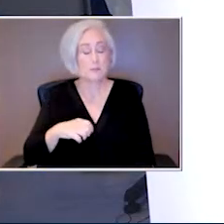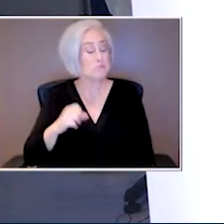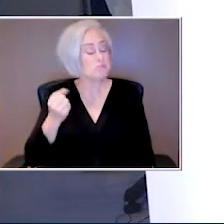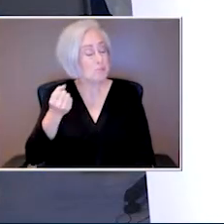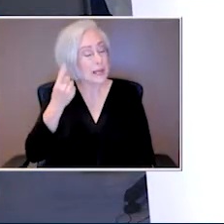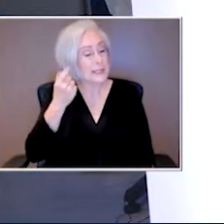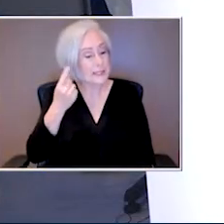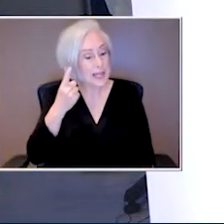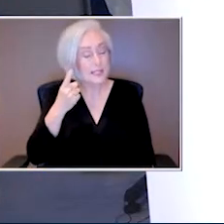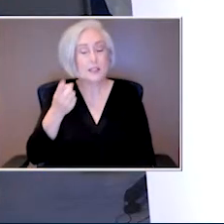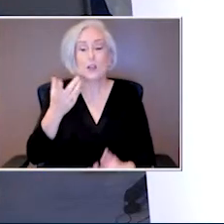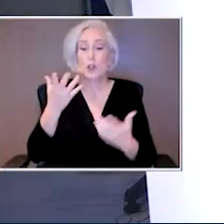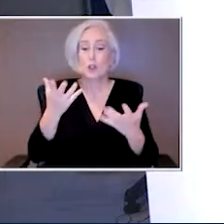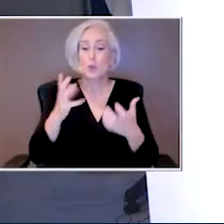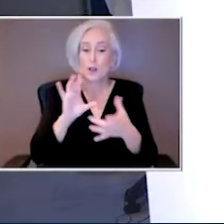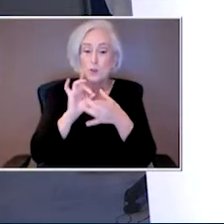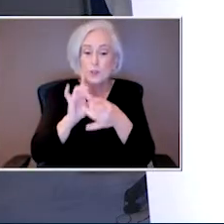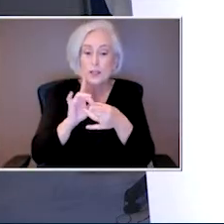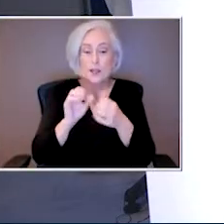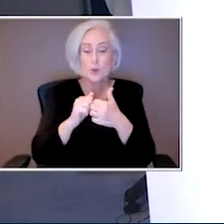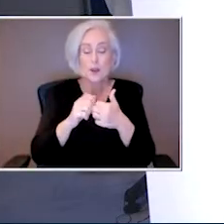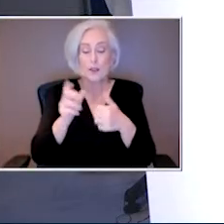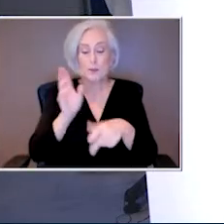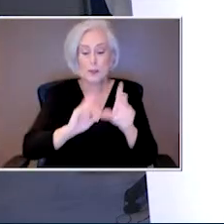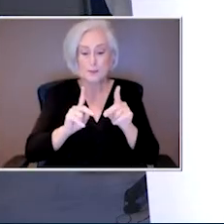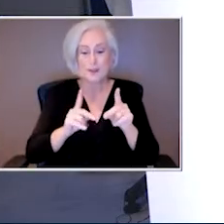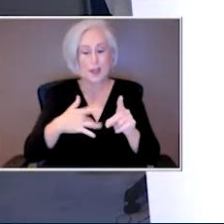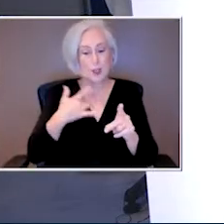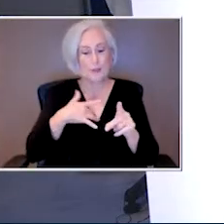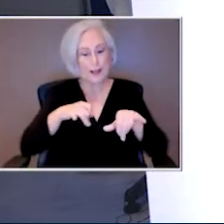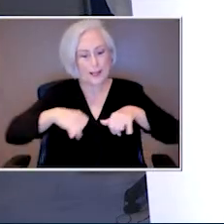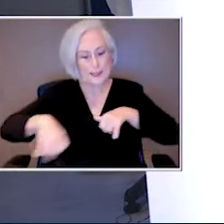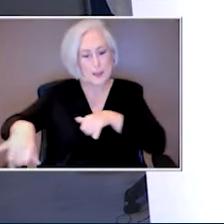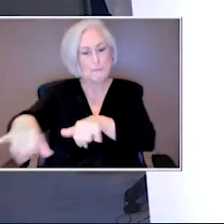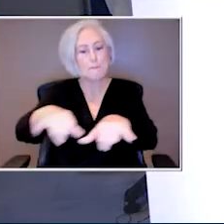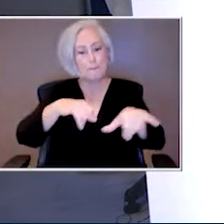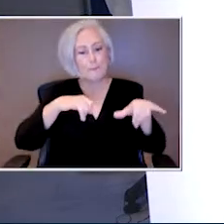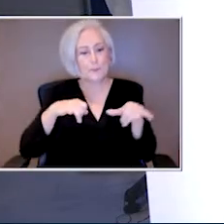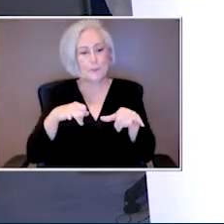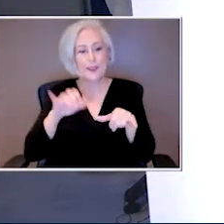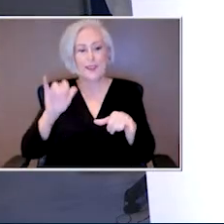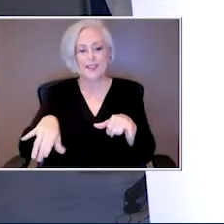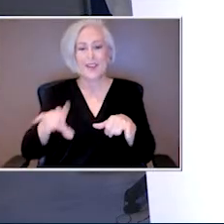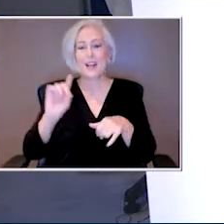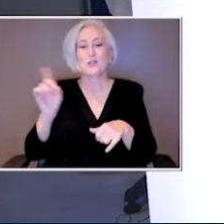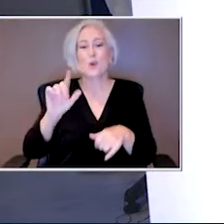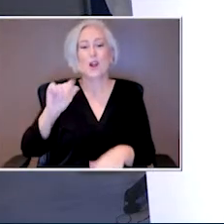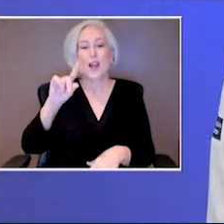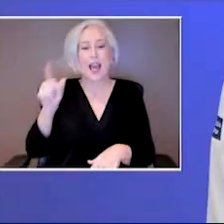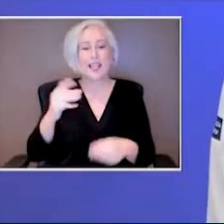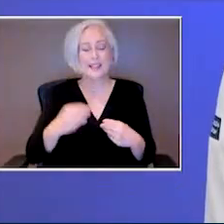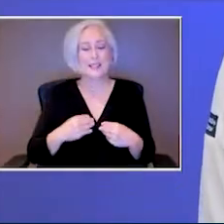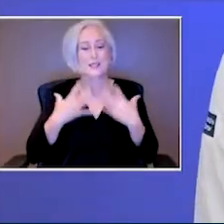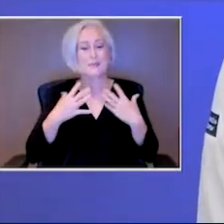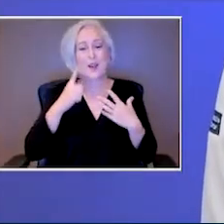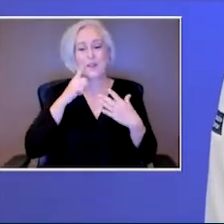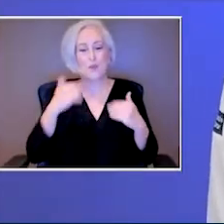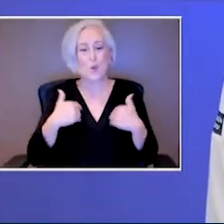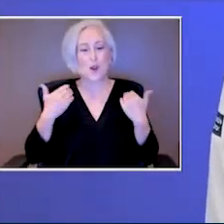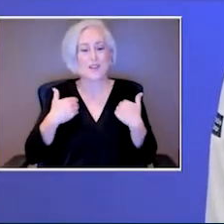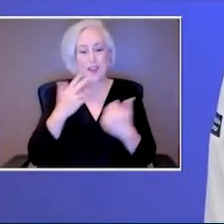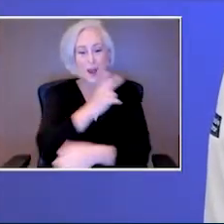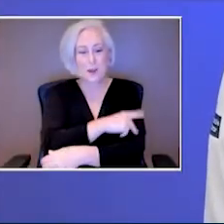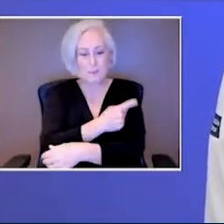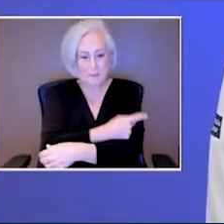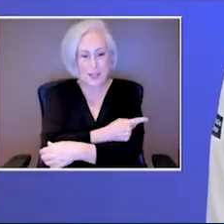with people where you have commonality. Yeah. I think that's why Alex has been such an inspiration for younger patients that have breast cancer, and why she said people have